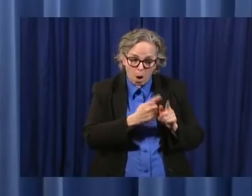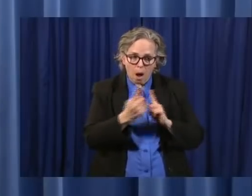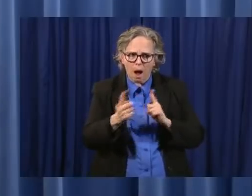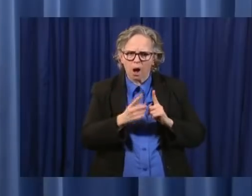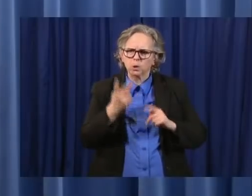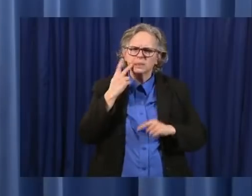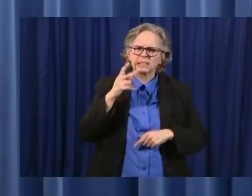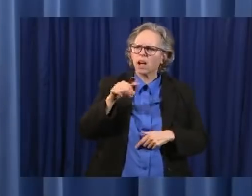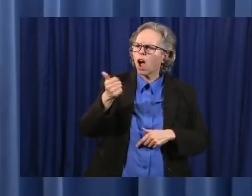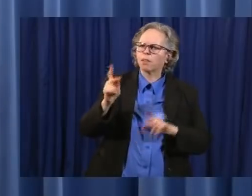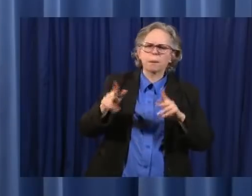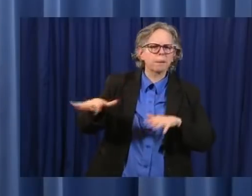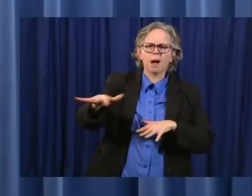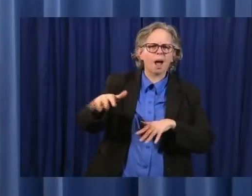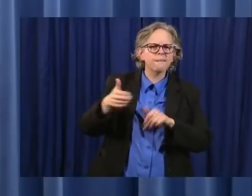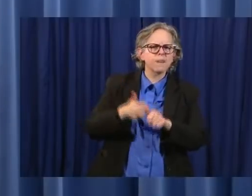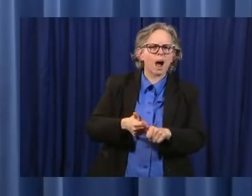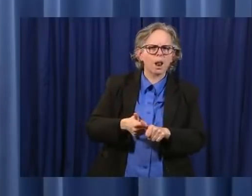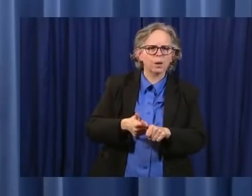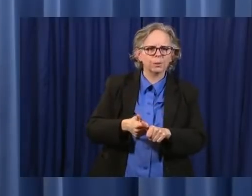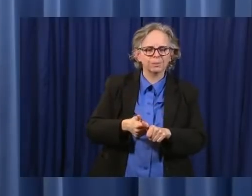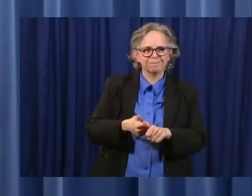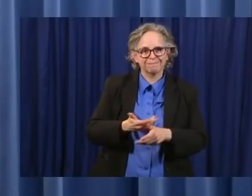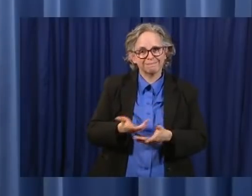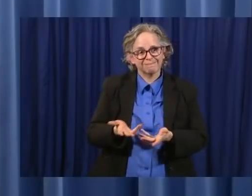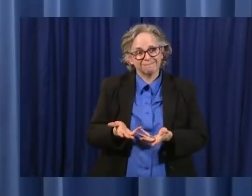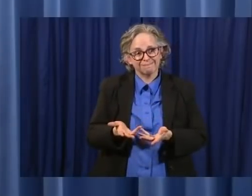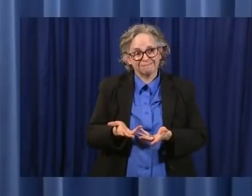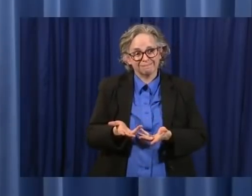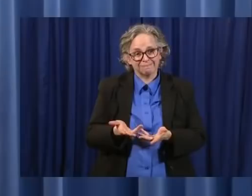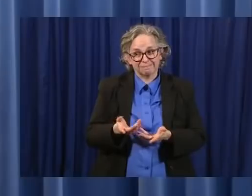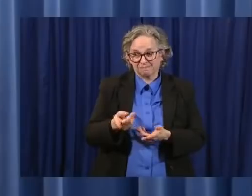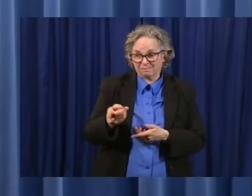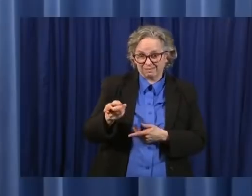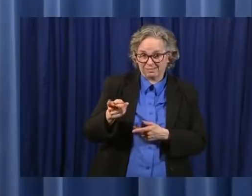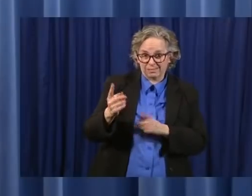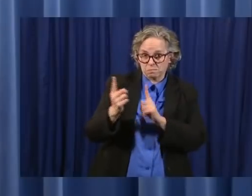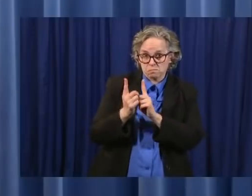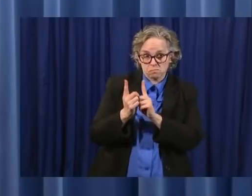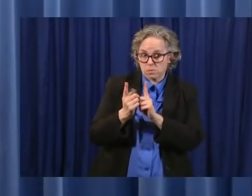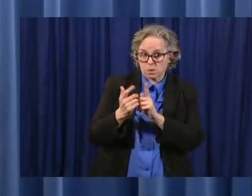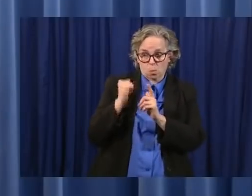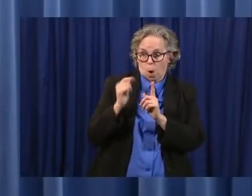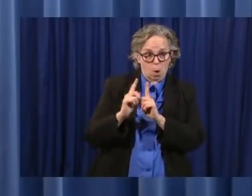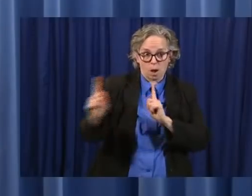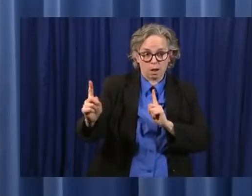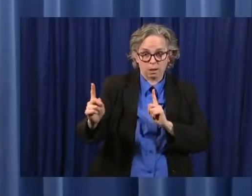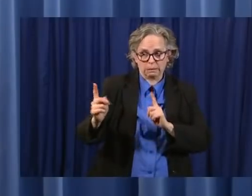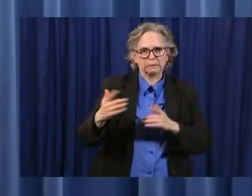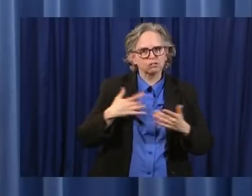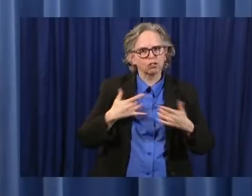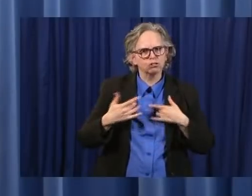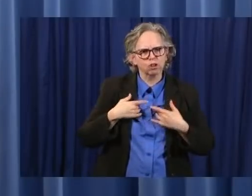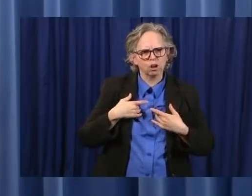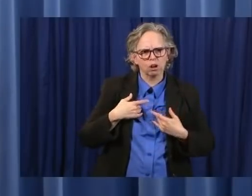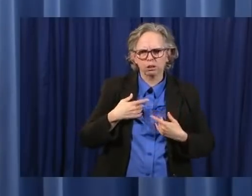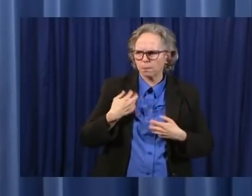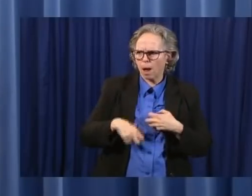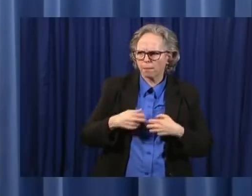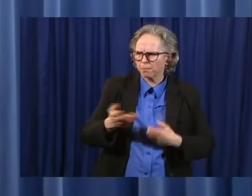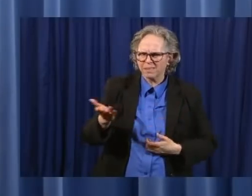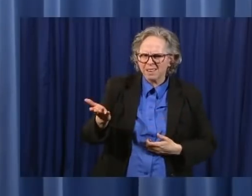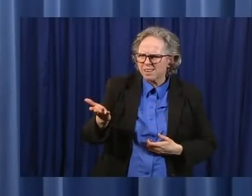not practicing social distancing, yes, it is a concern and a problem. So I don't know, does